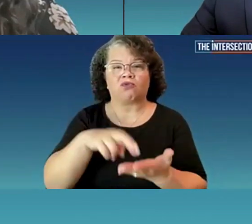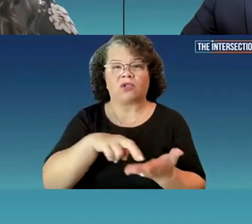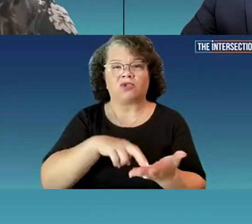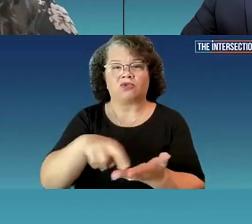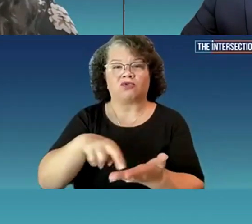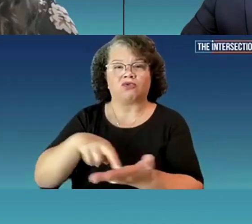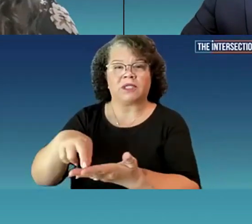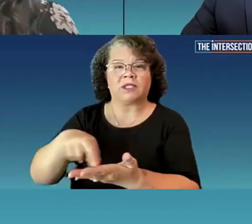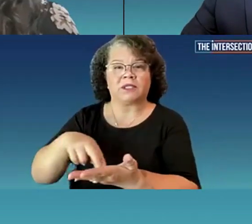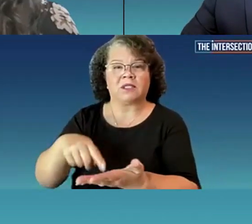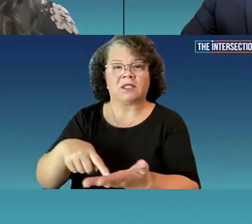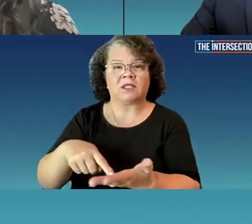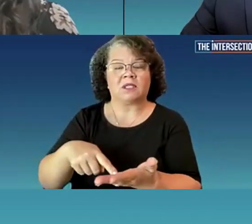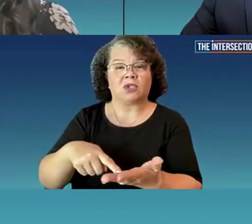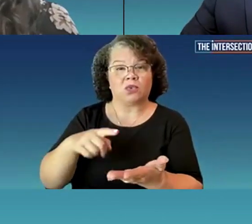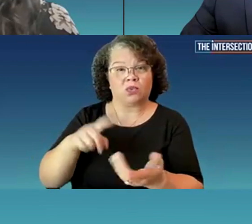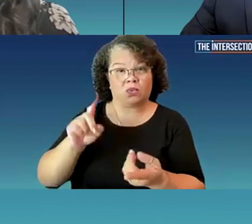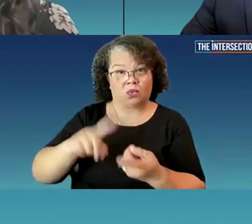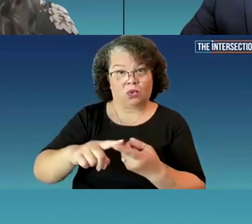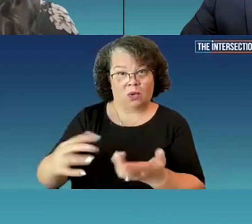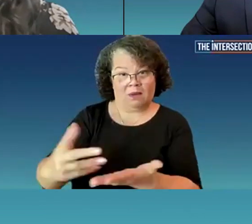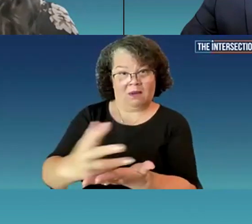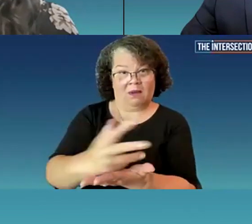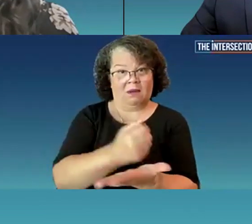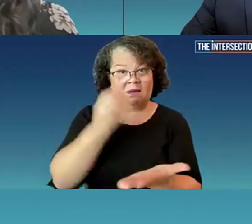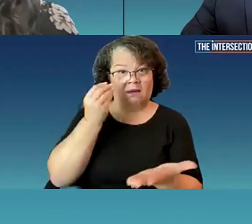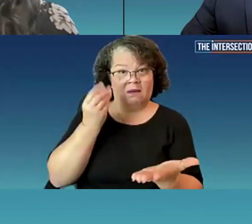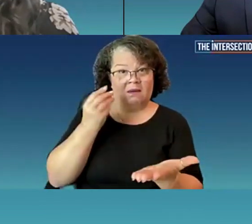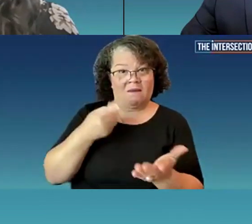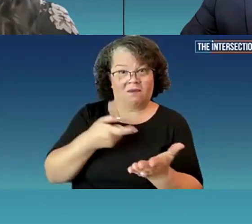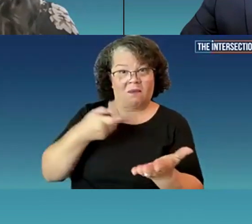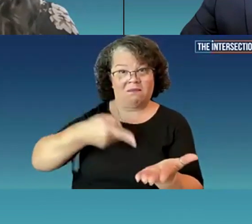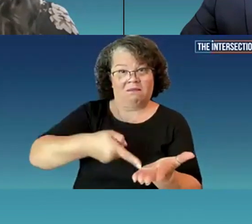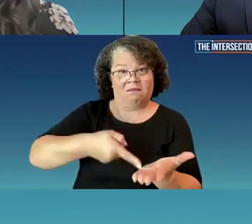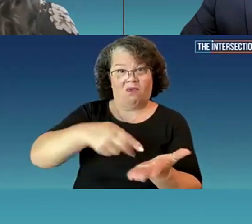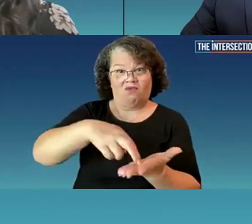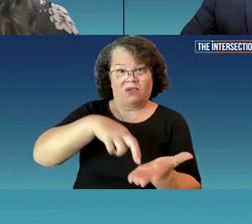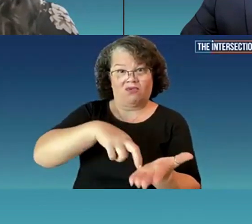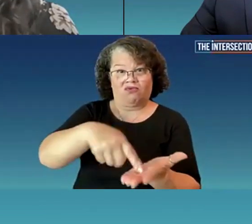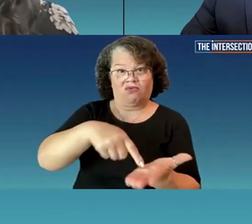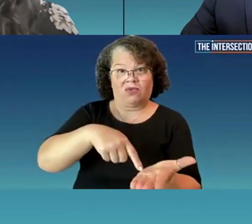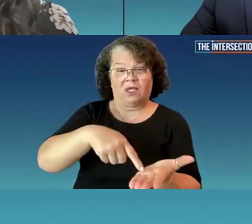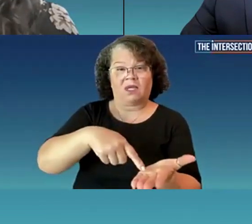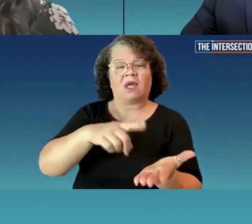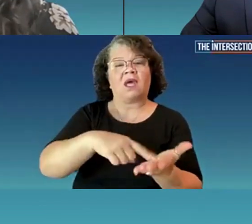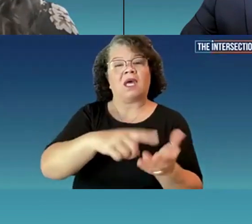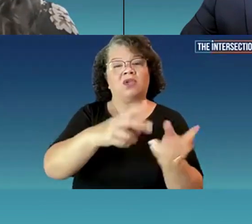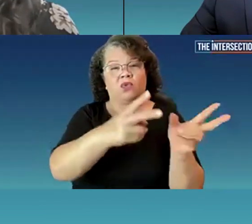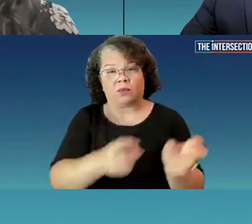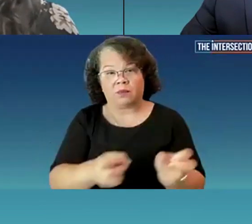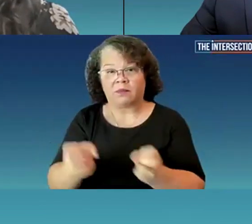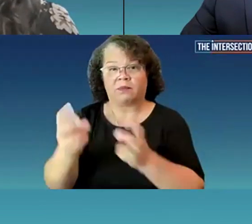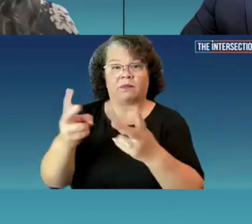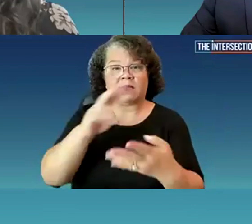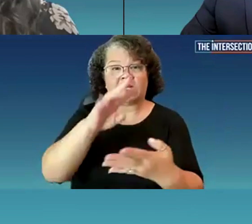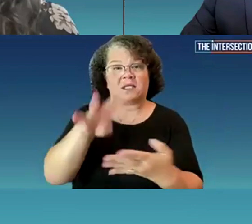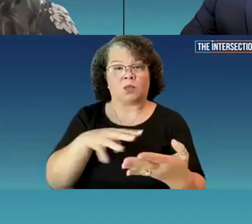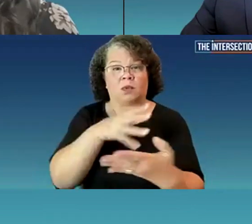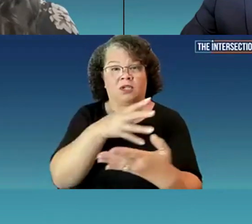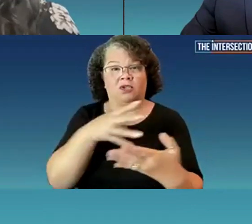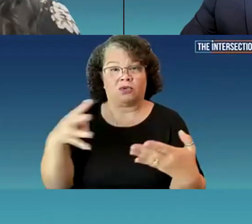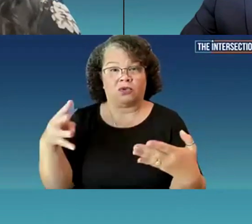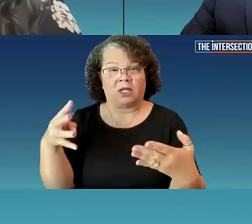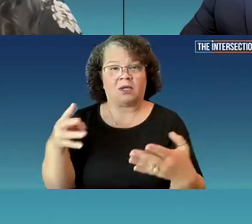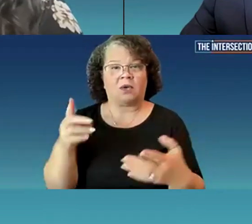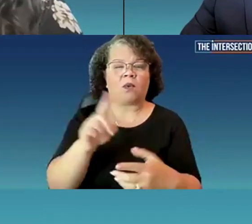cancer registry and then to put it kind of in a spreadsheet format where you could